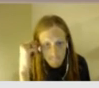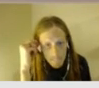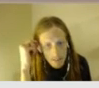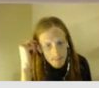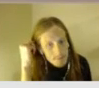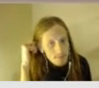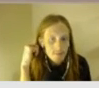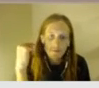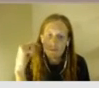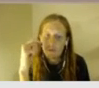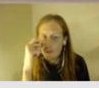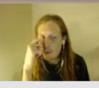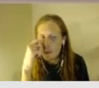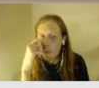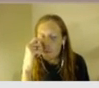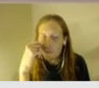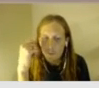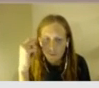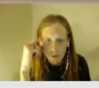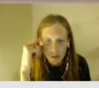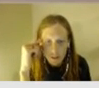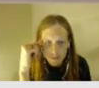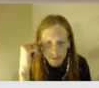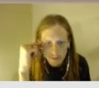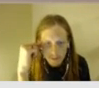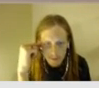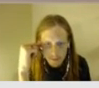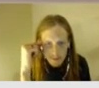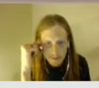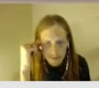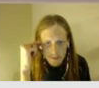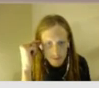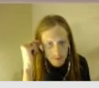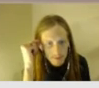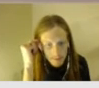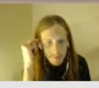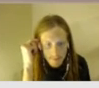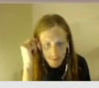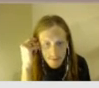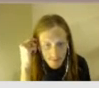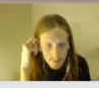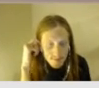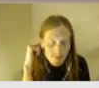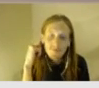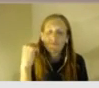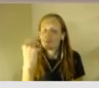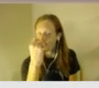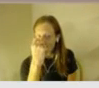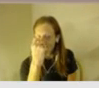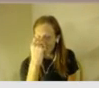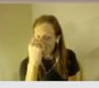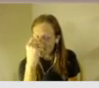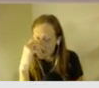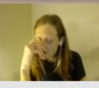a different way in an online community and with online communication, but it's different, you know? Mm. And those of us who